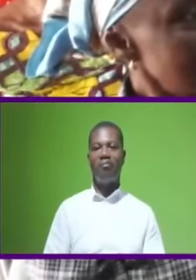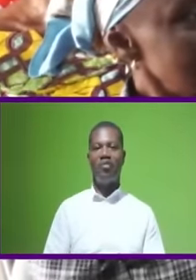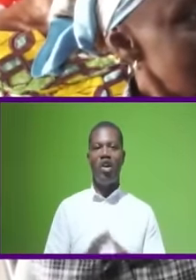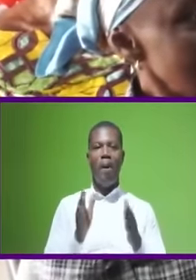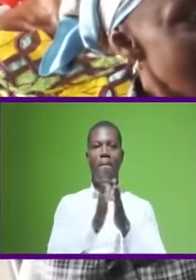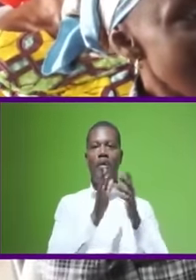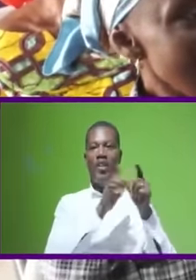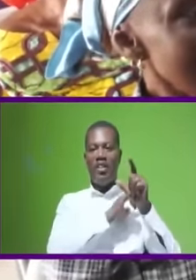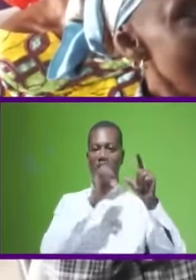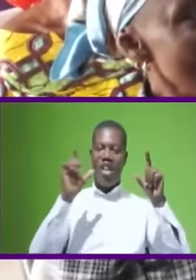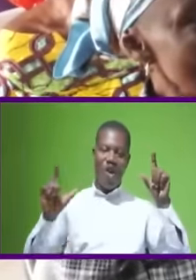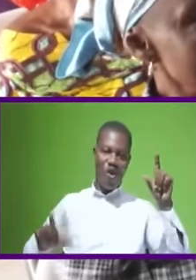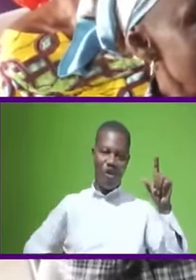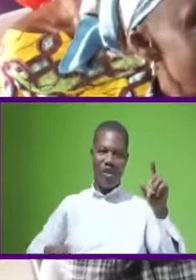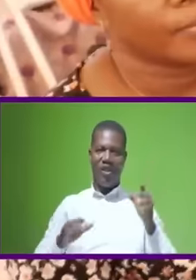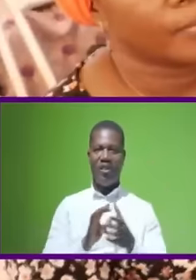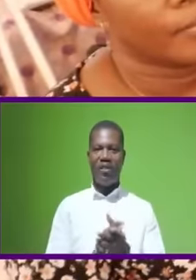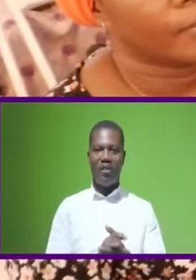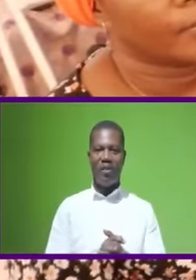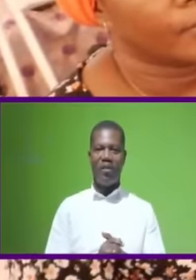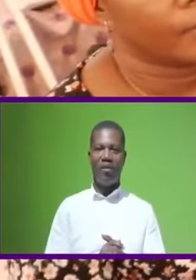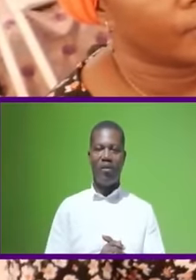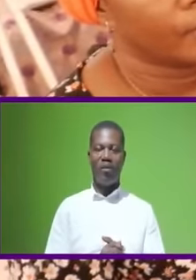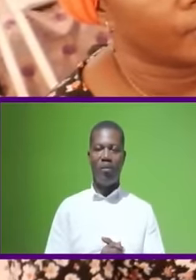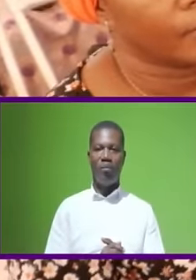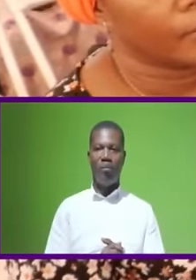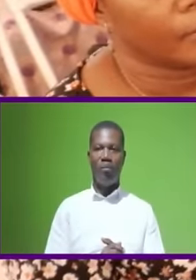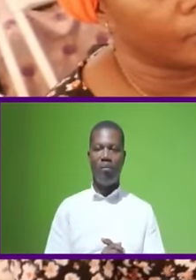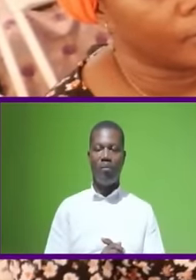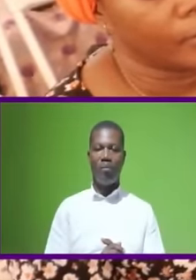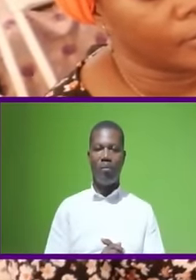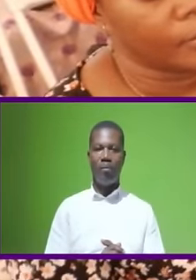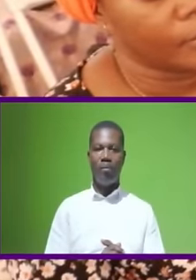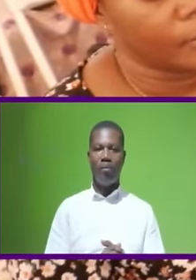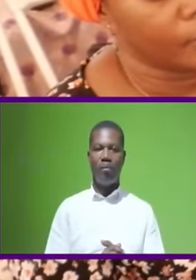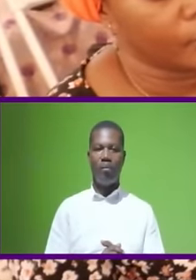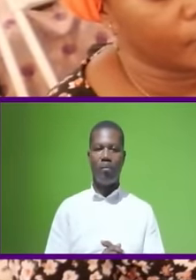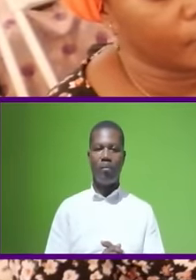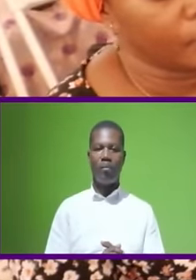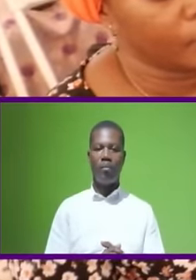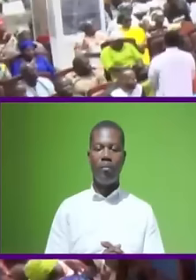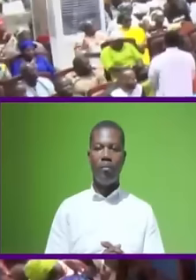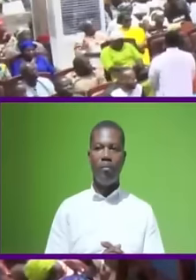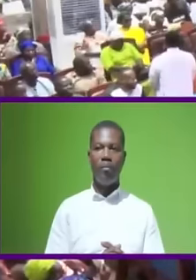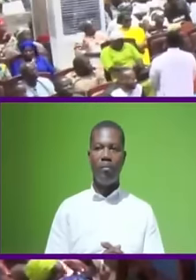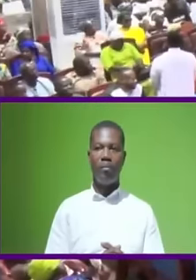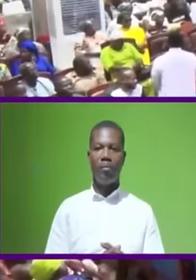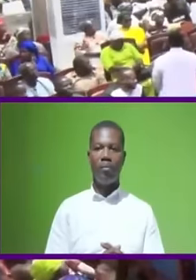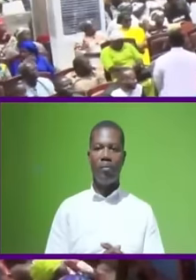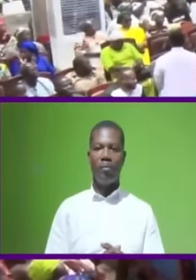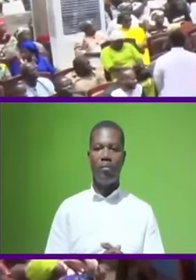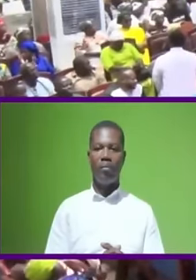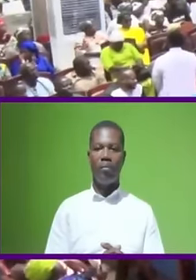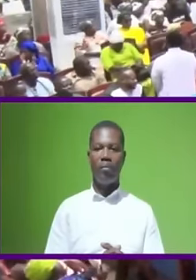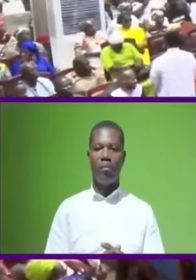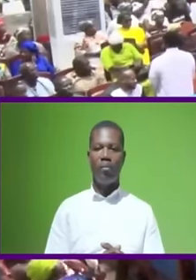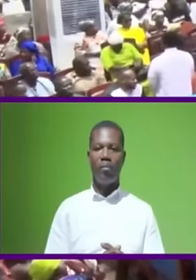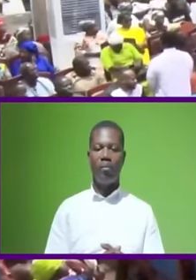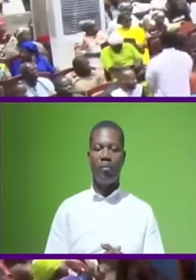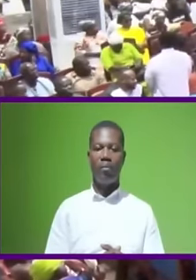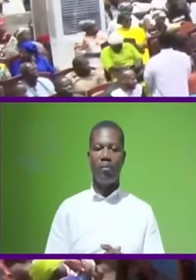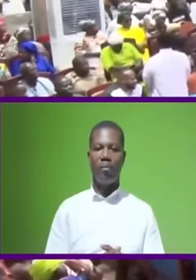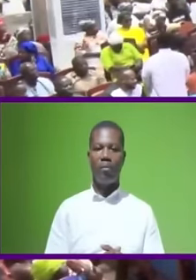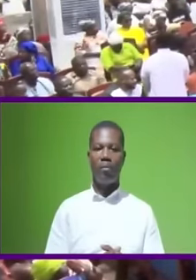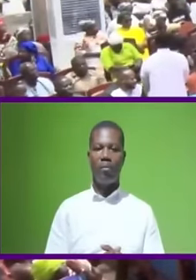Praise the Lord. Amount of money. About 40 million Ghana cedis, which I have never seen some with my eye before.